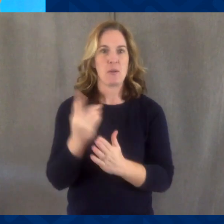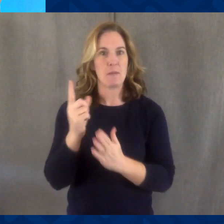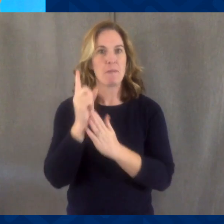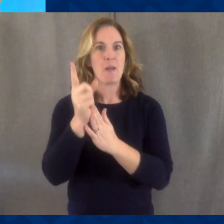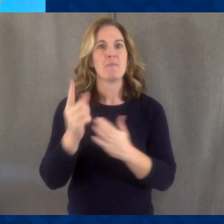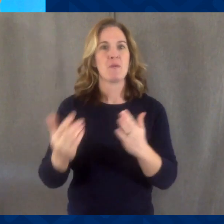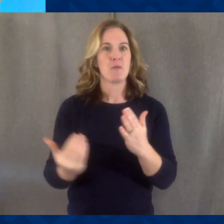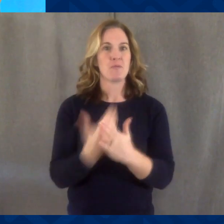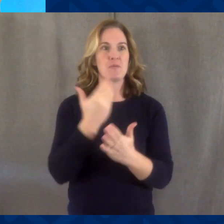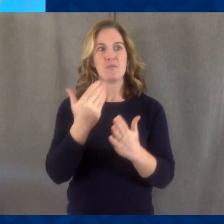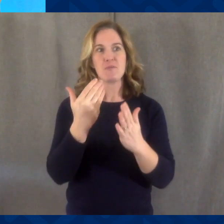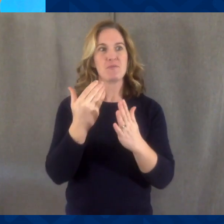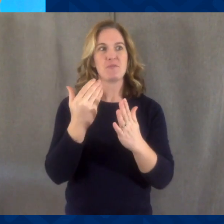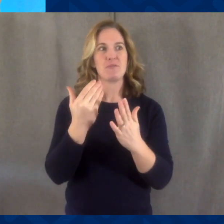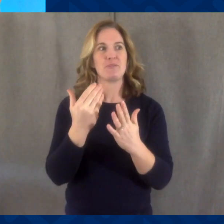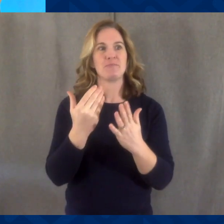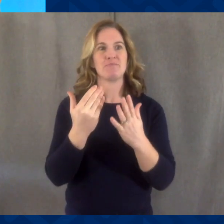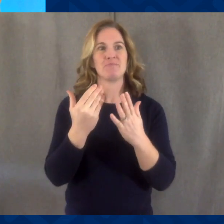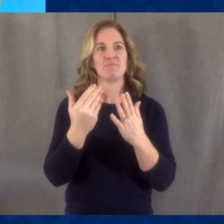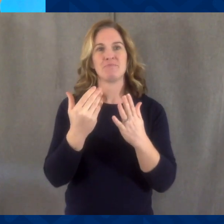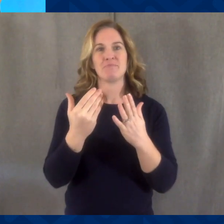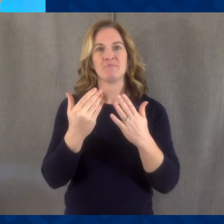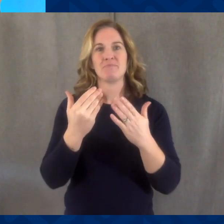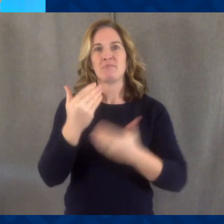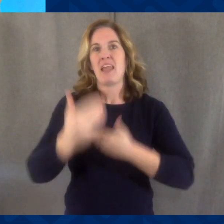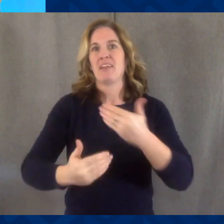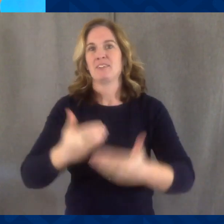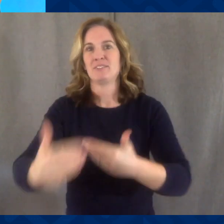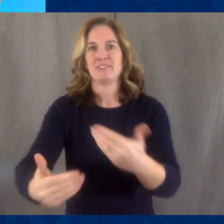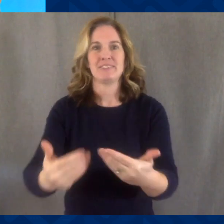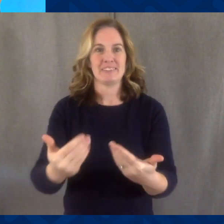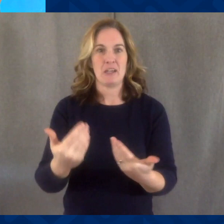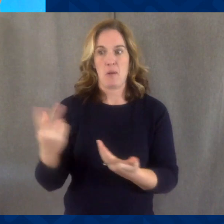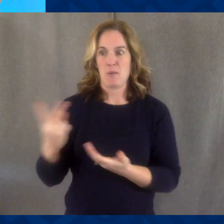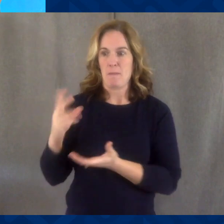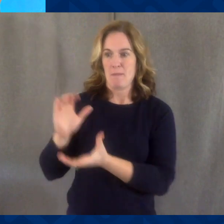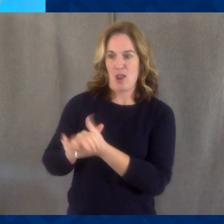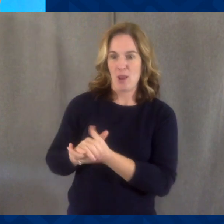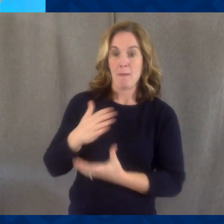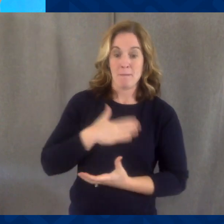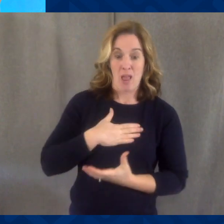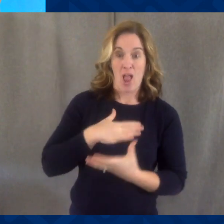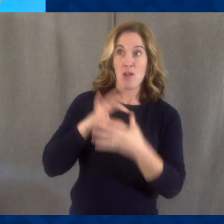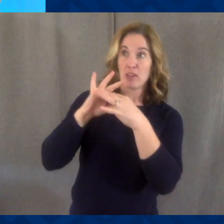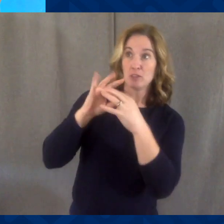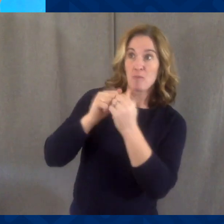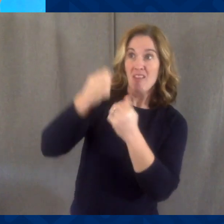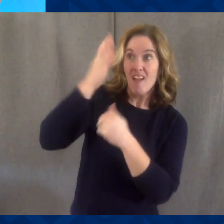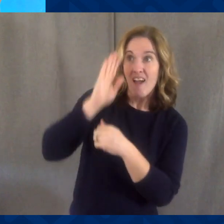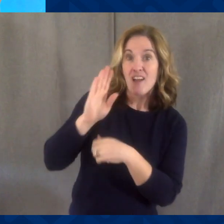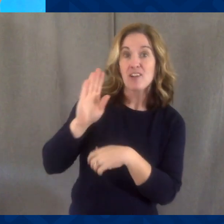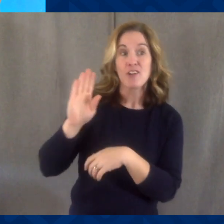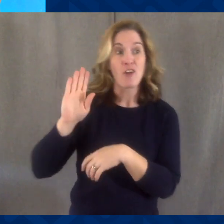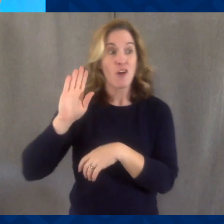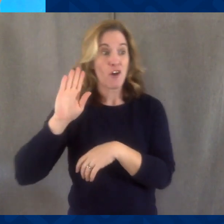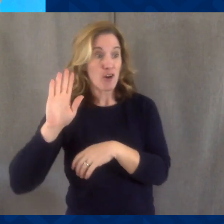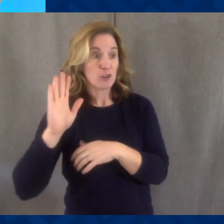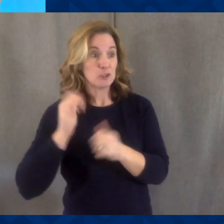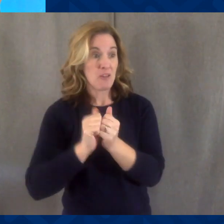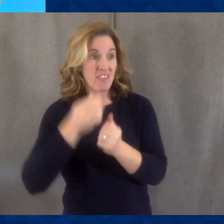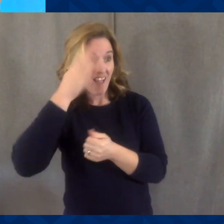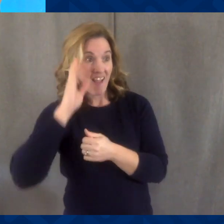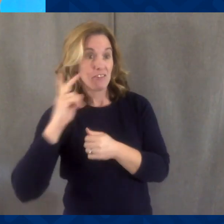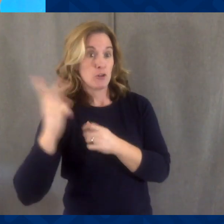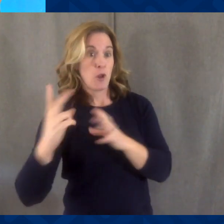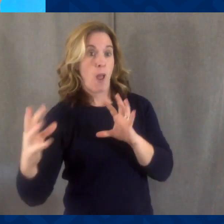new rhythms here as we're getting married, and it's just special. It's like, you know, my relationship with the Lord, her relationship with the Lord, and then mm-hmm. us coming together, like, what is that going to look like,